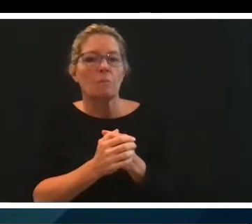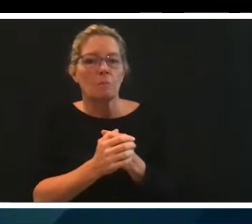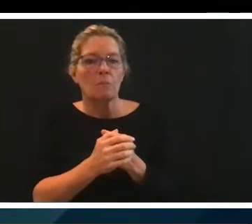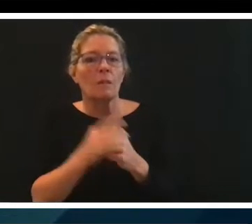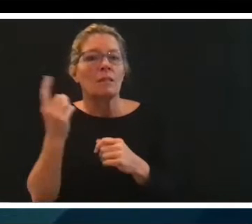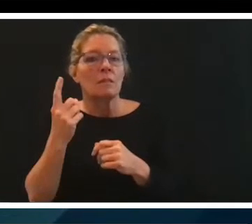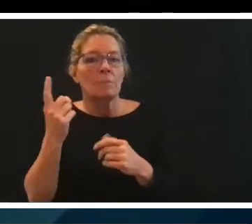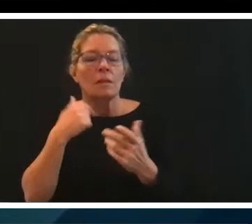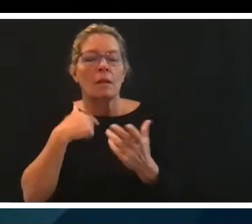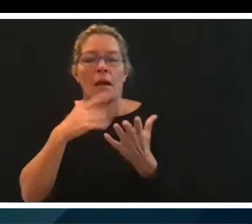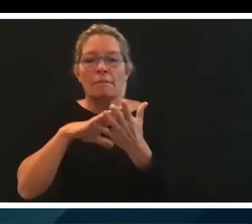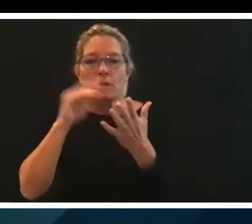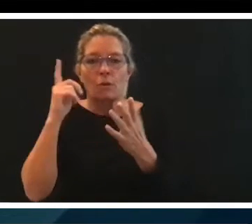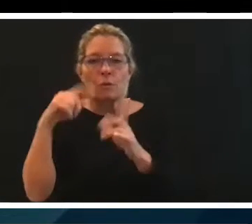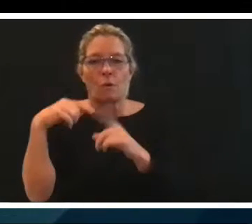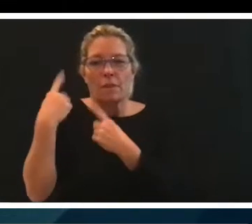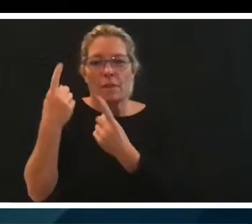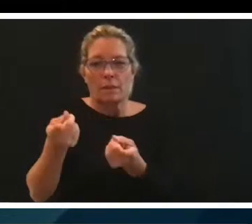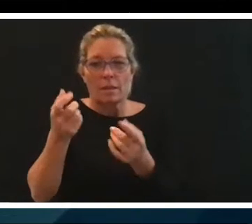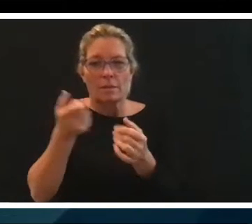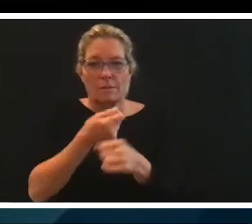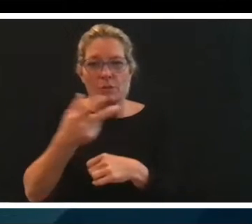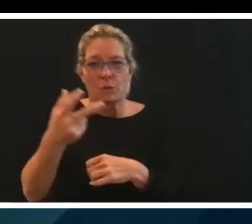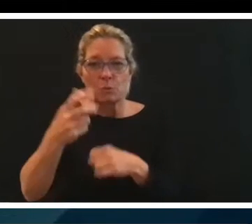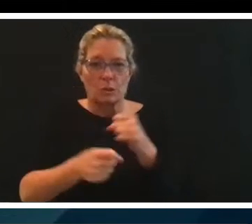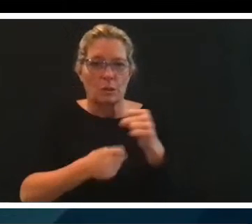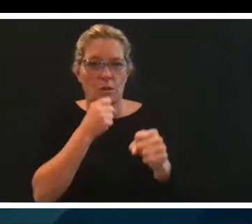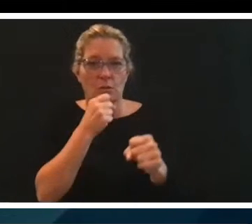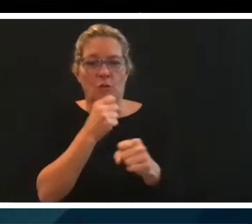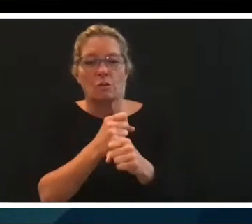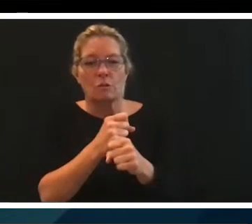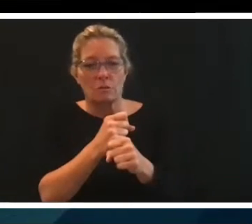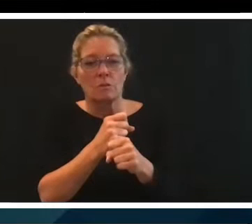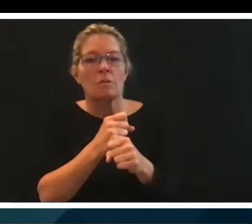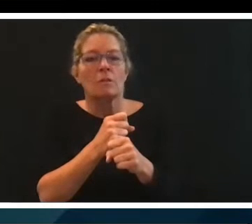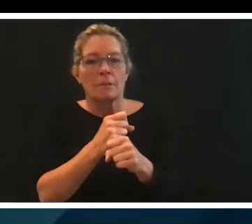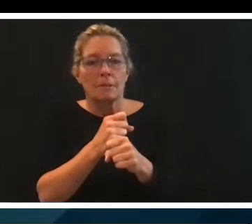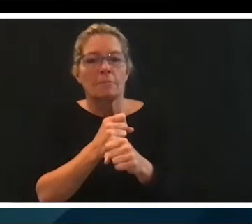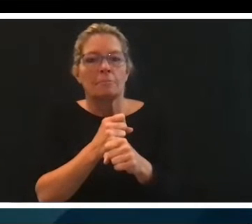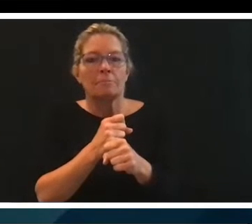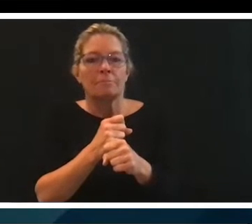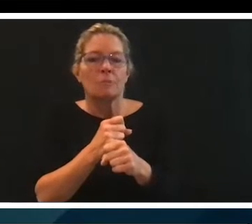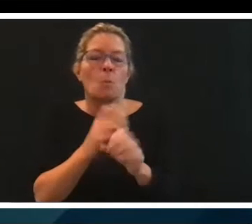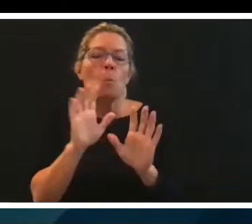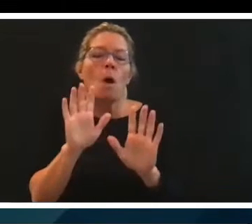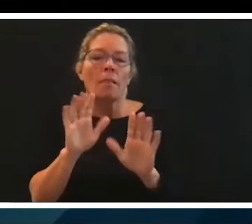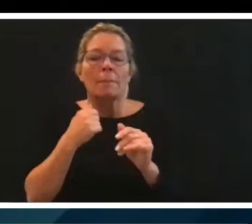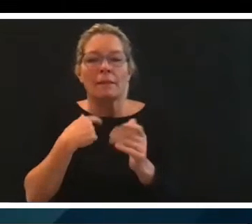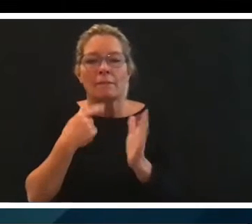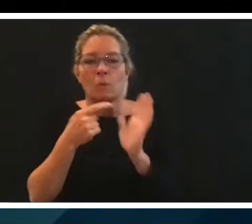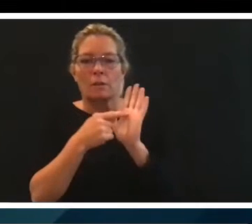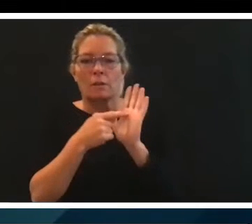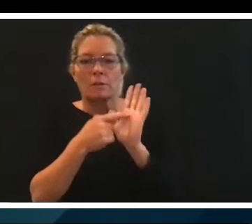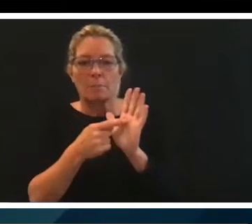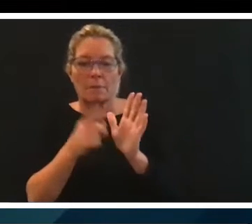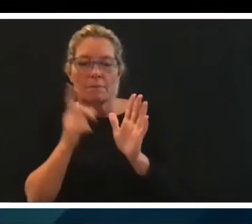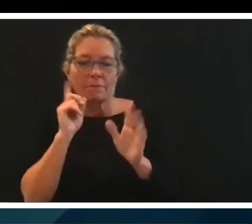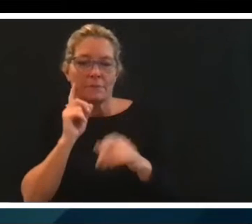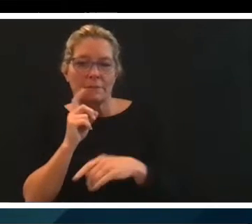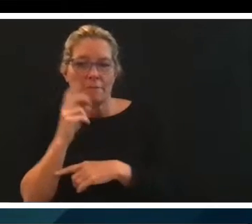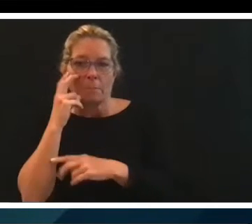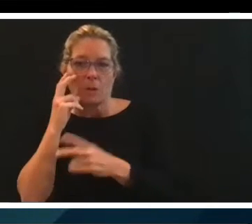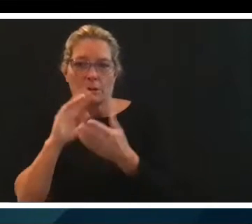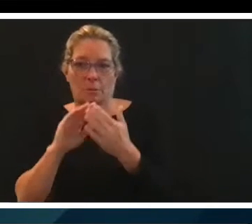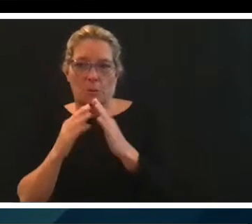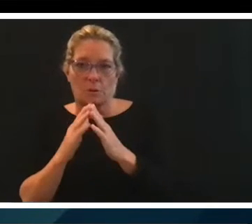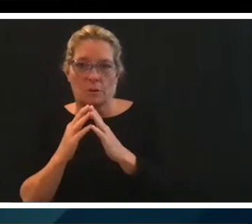few years, is, I'll first use the example of the deaf-blind community, but, I think a lot of people